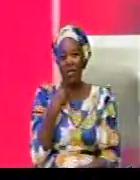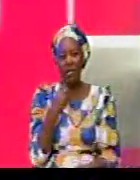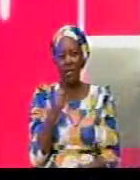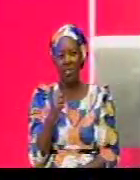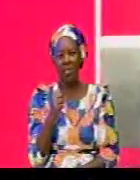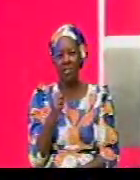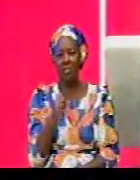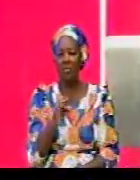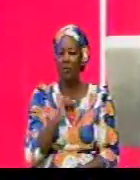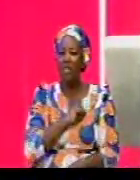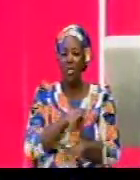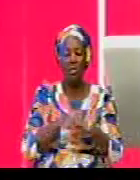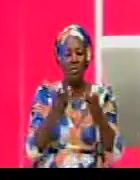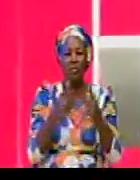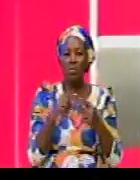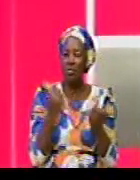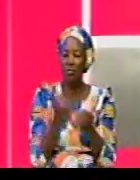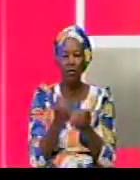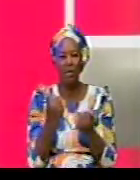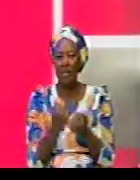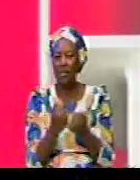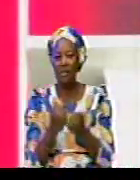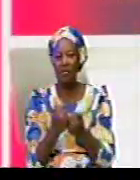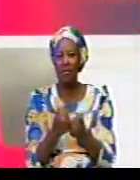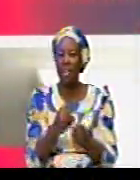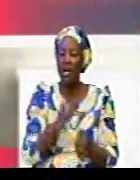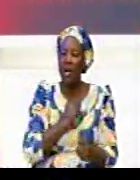Sometimes somebody says,